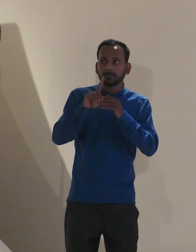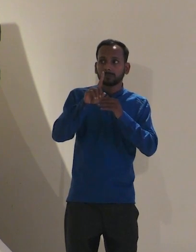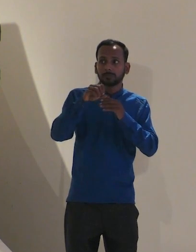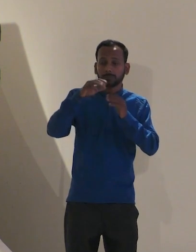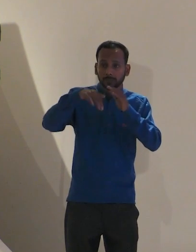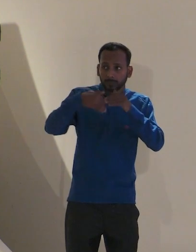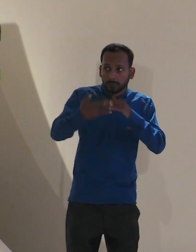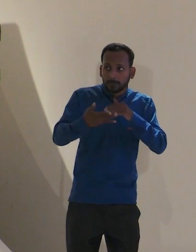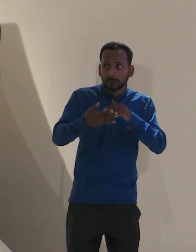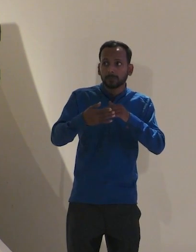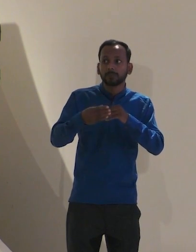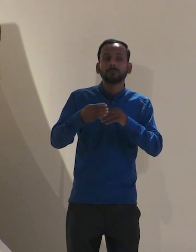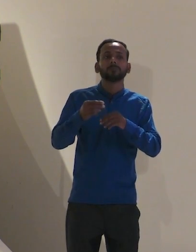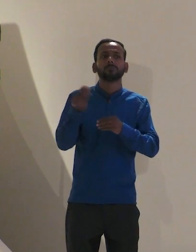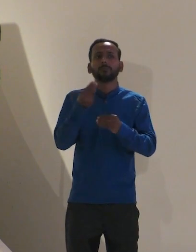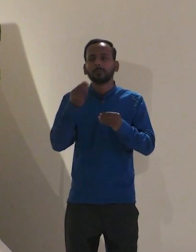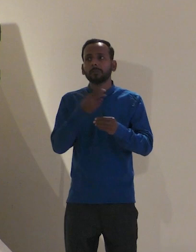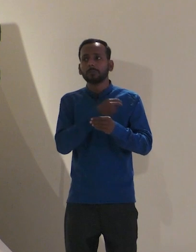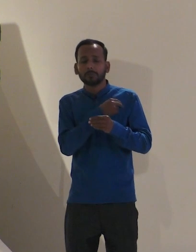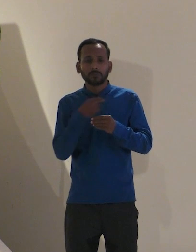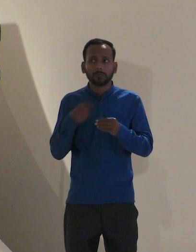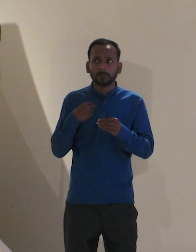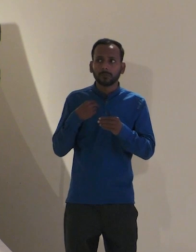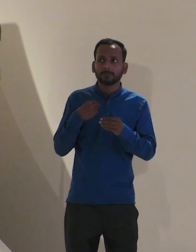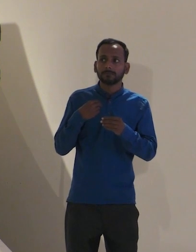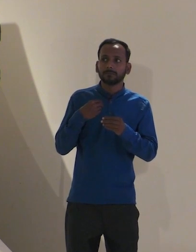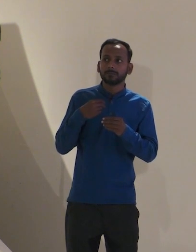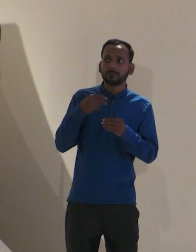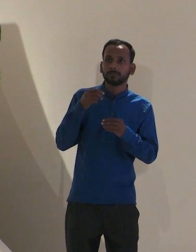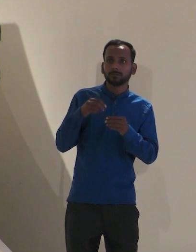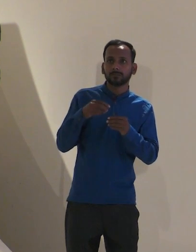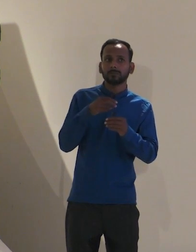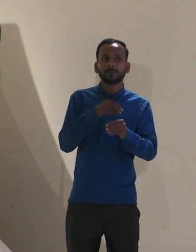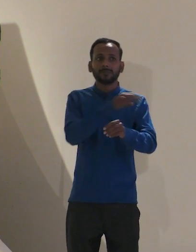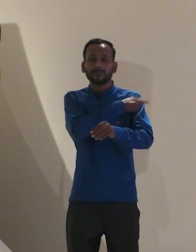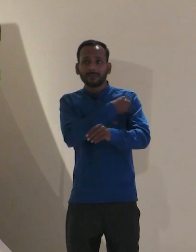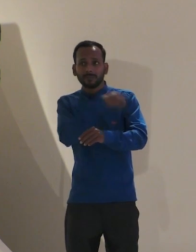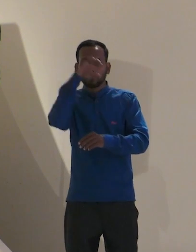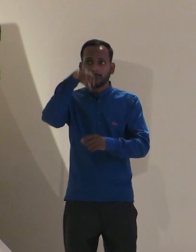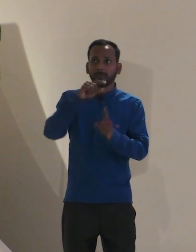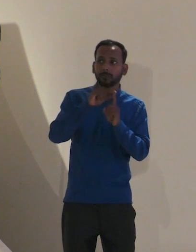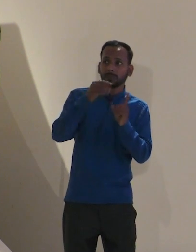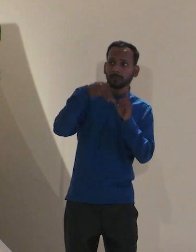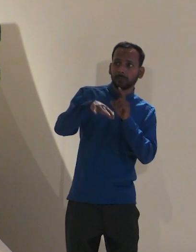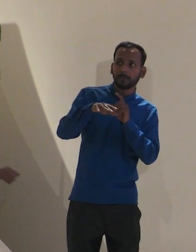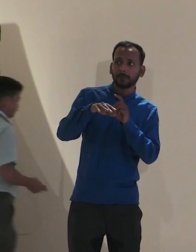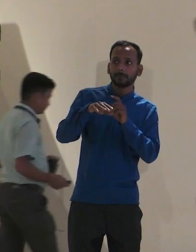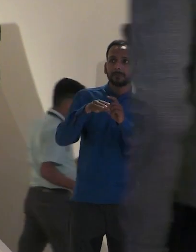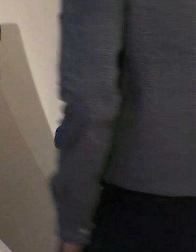few doctors and few private hospitals, they earn the money from the